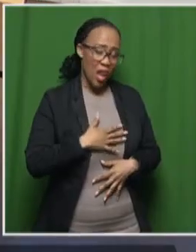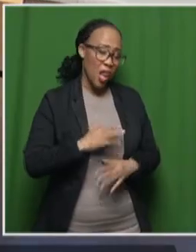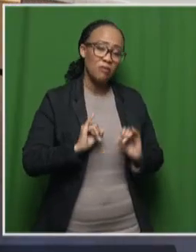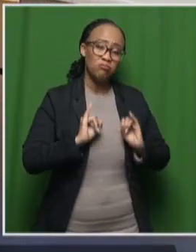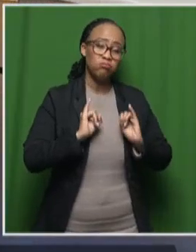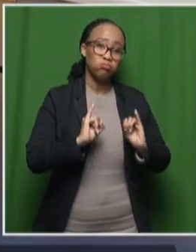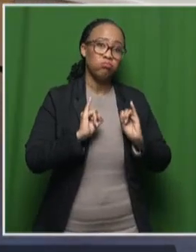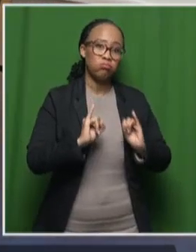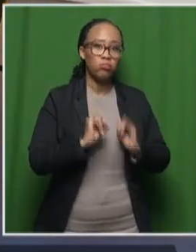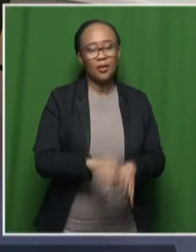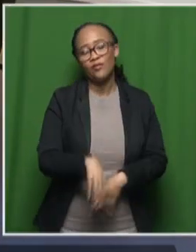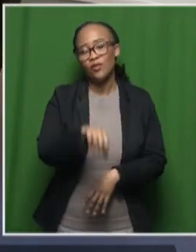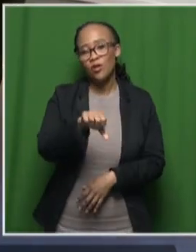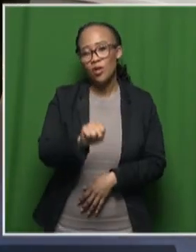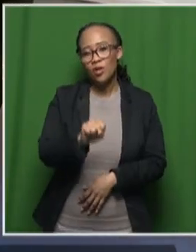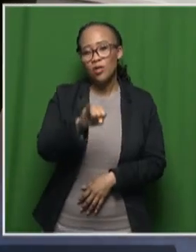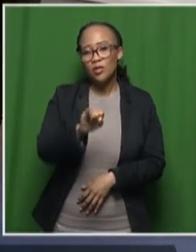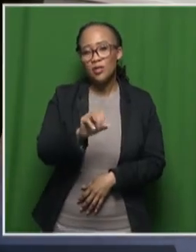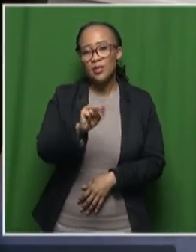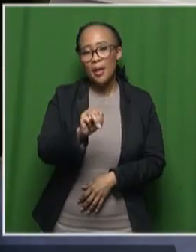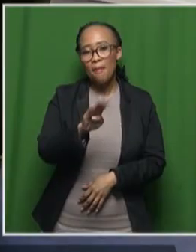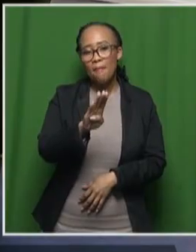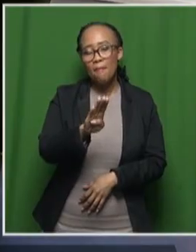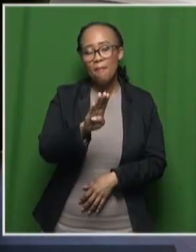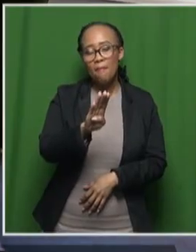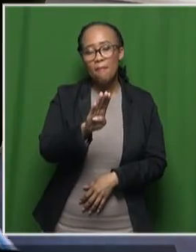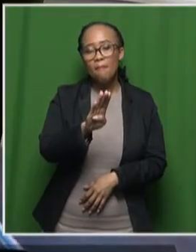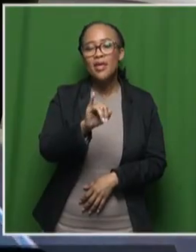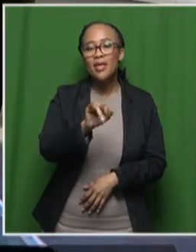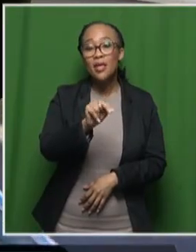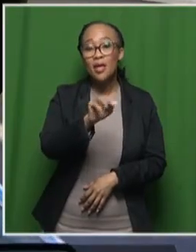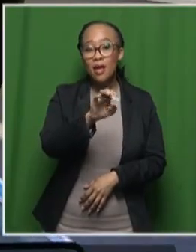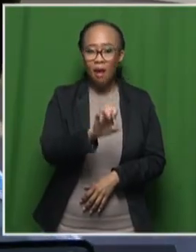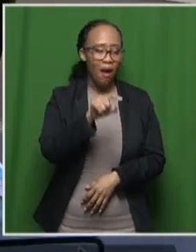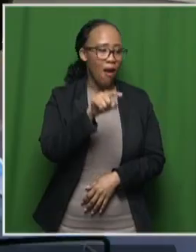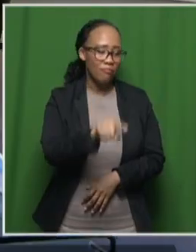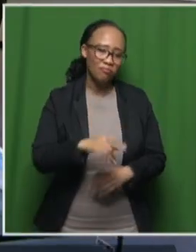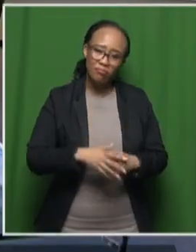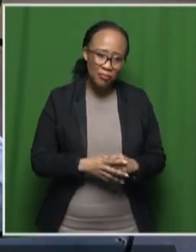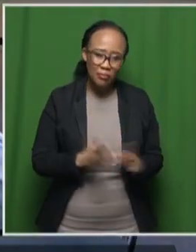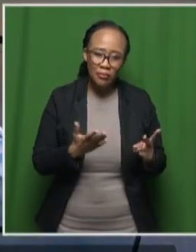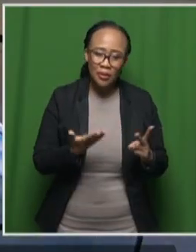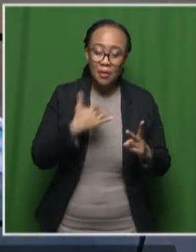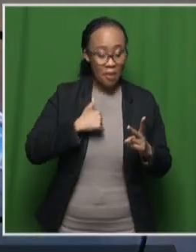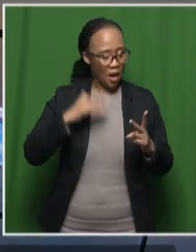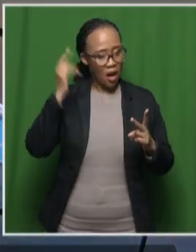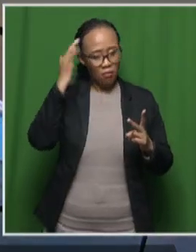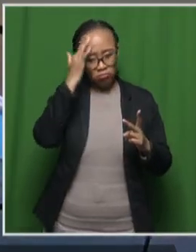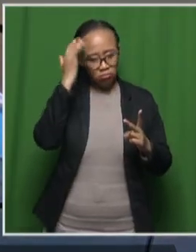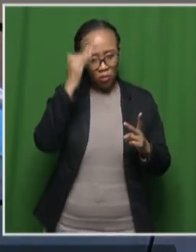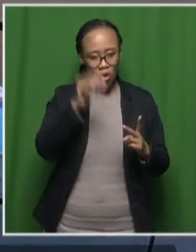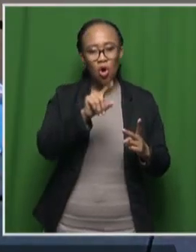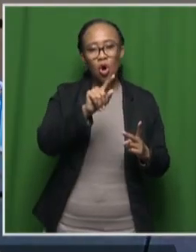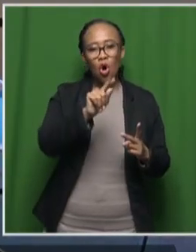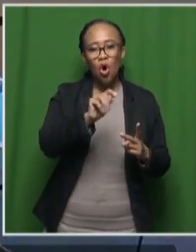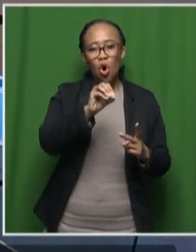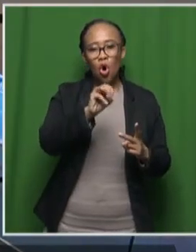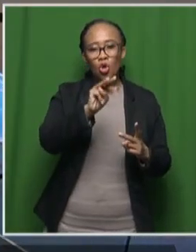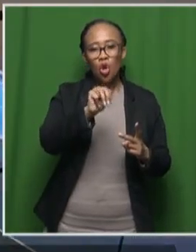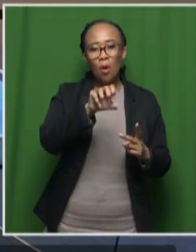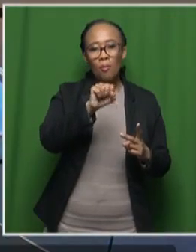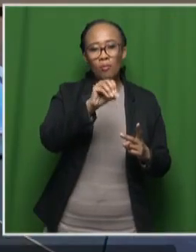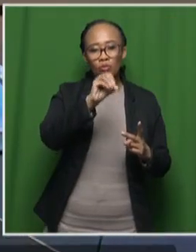for Simbine, and Simbine, I imagine, had a very tough night last night trying to come to terms with it. Can you imagine what Thompson's feeling? I mean, really, to lose